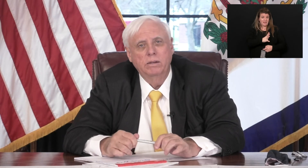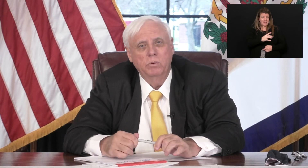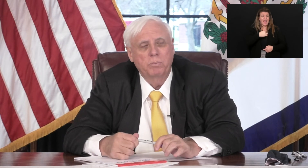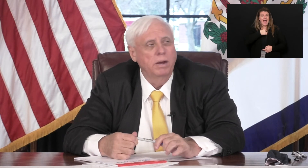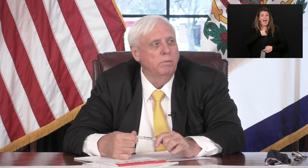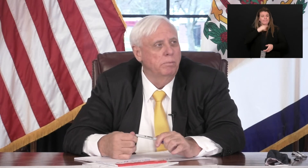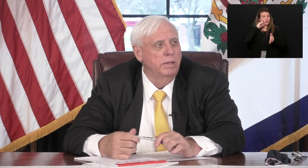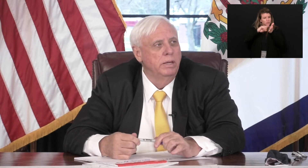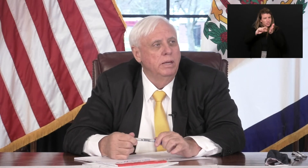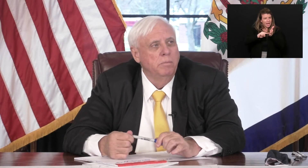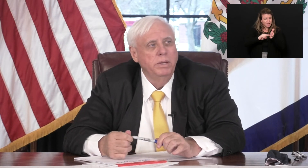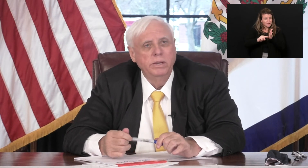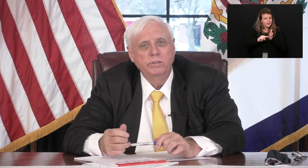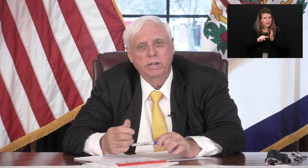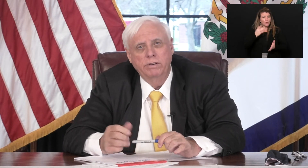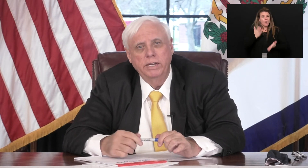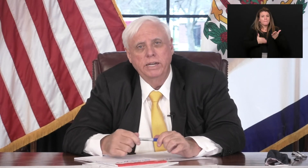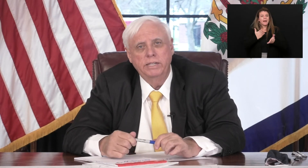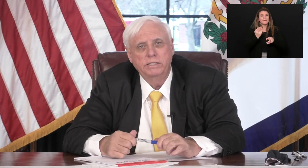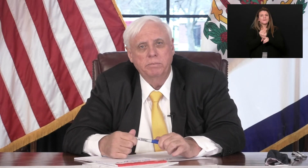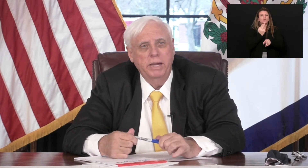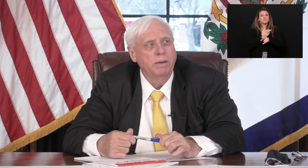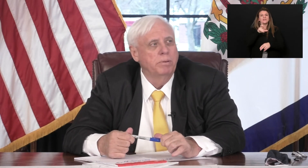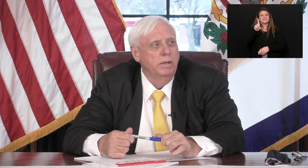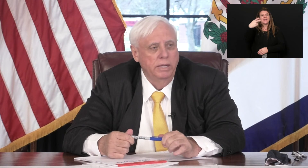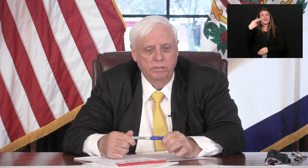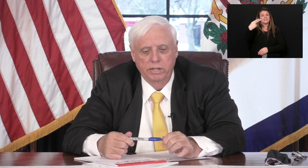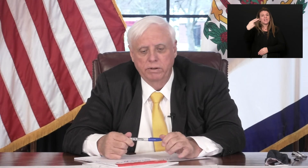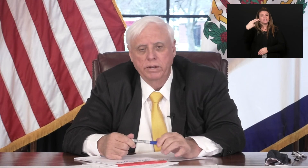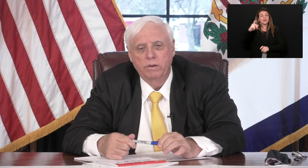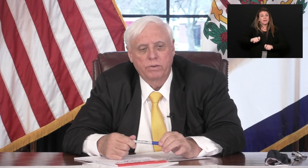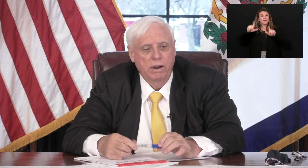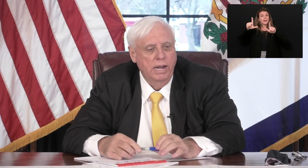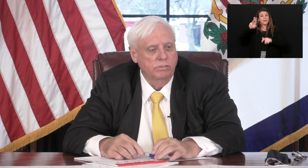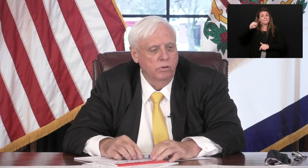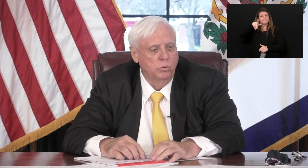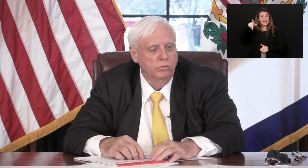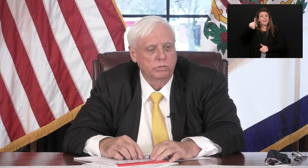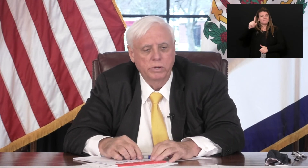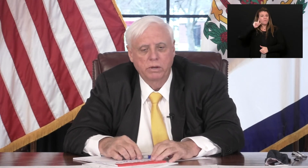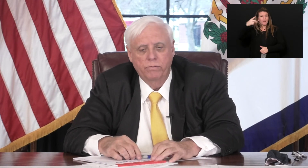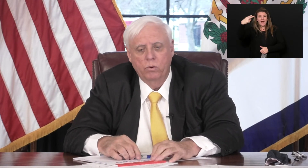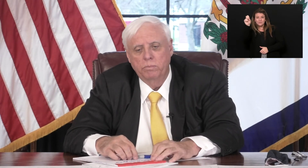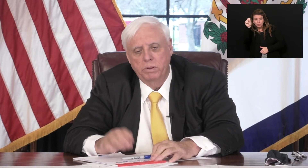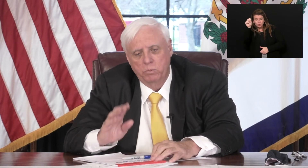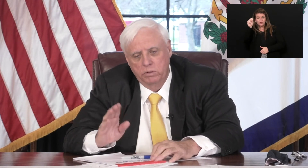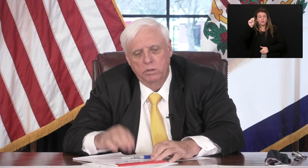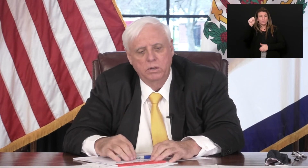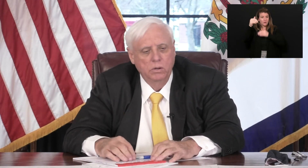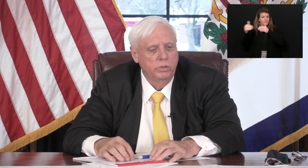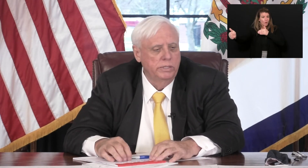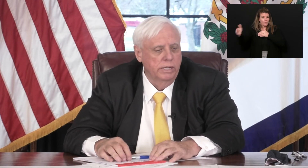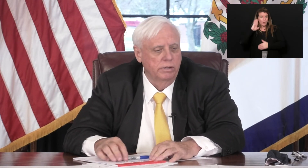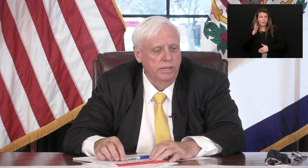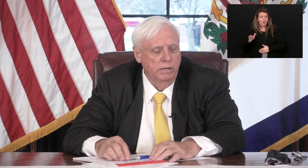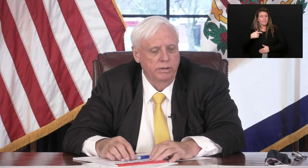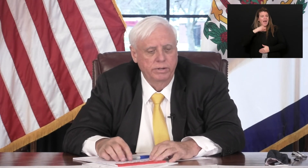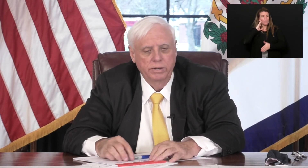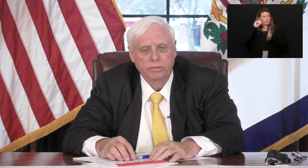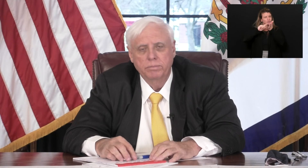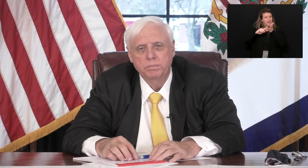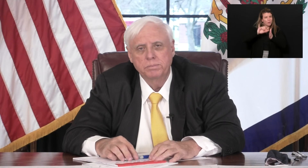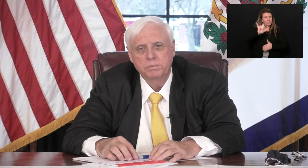check, and we'll probably be using our DHH map instead, for our high schools as we go forward, but we'll check on that